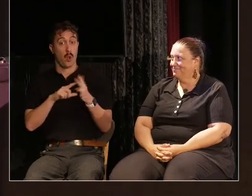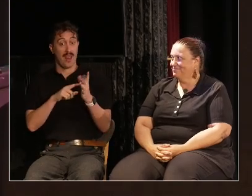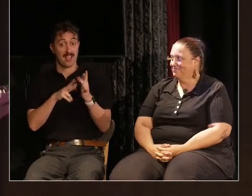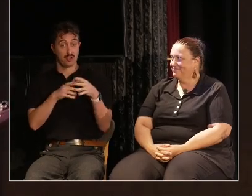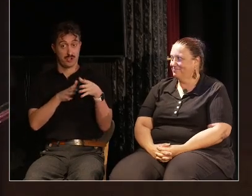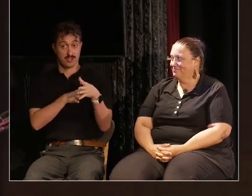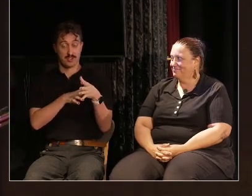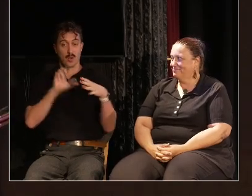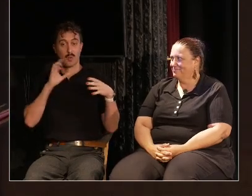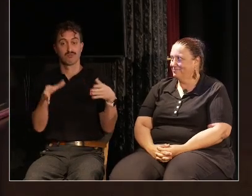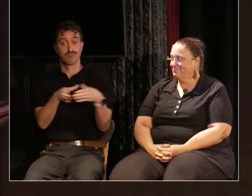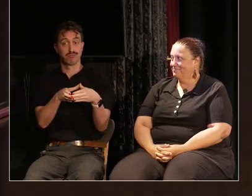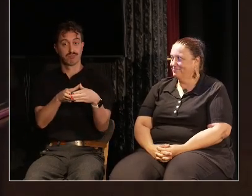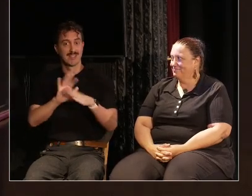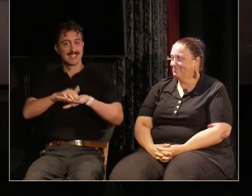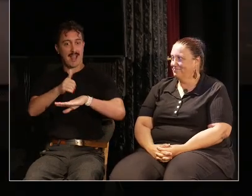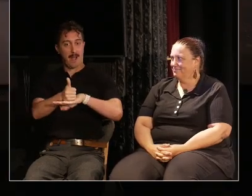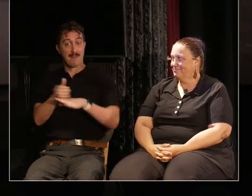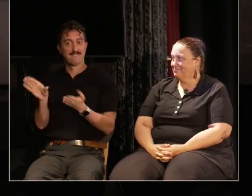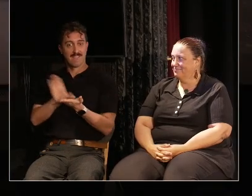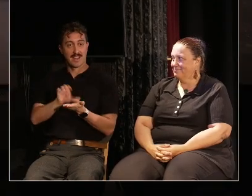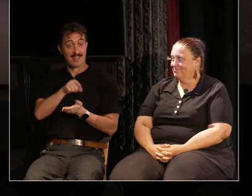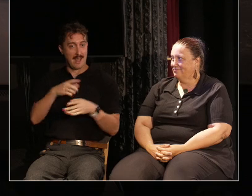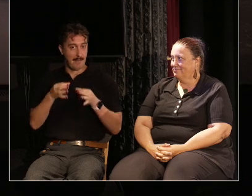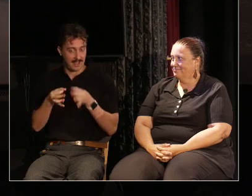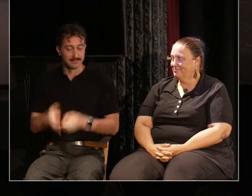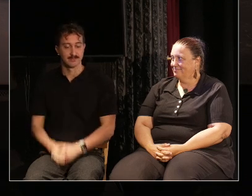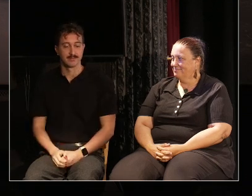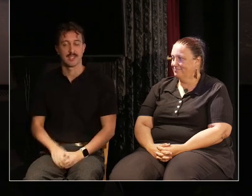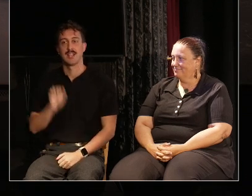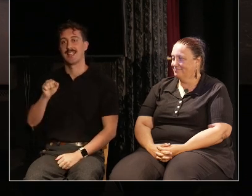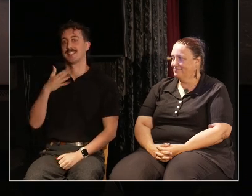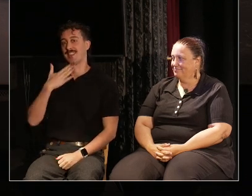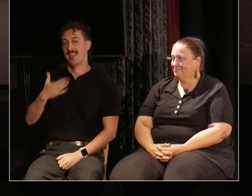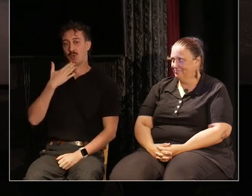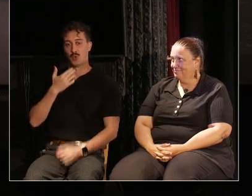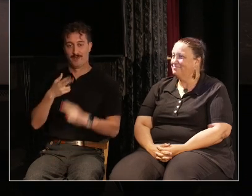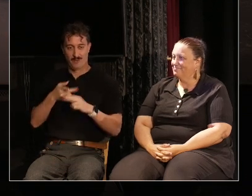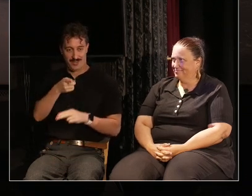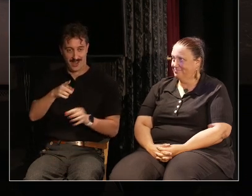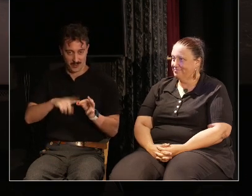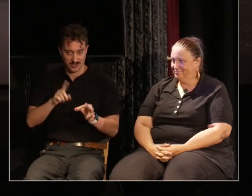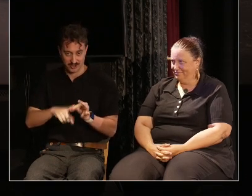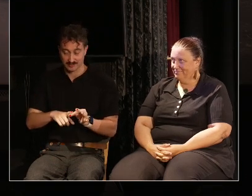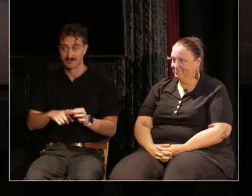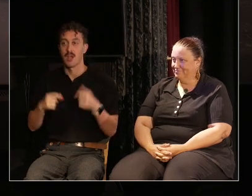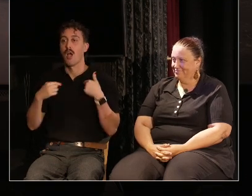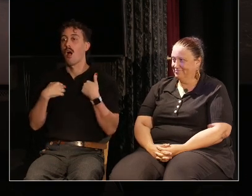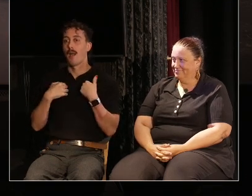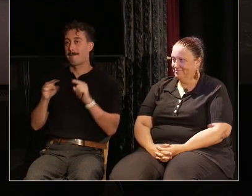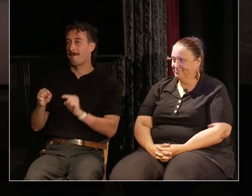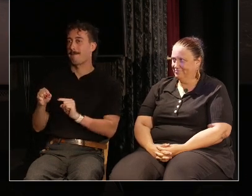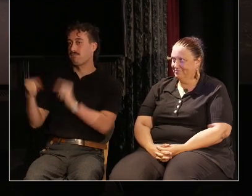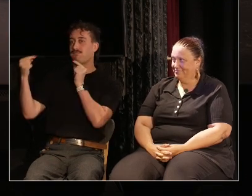to implementing and funding Labor's action plan? Thanks, Courtney. Thanks, Wayne, for your question. I'm very much against